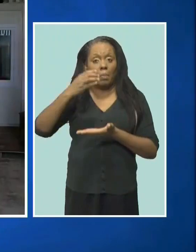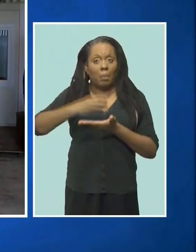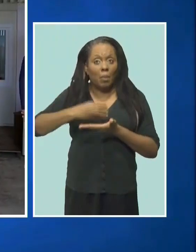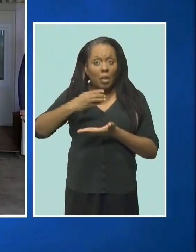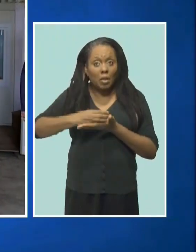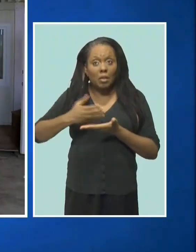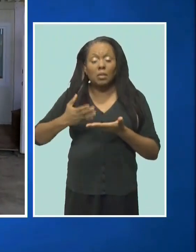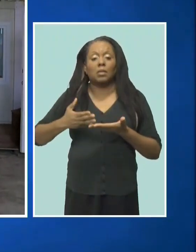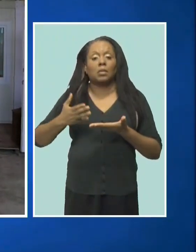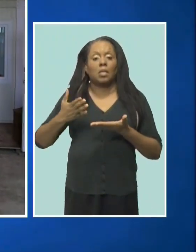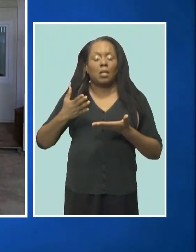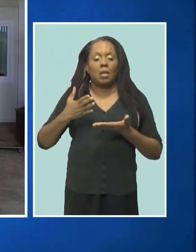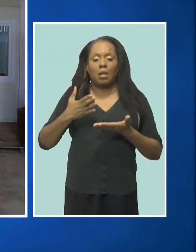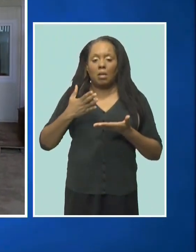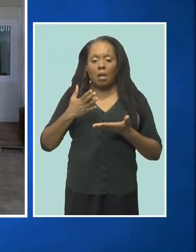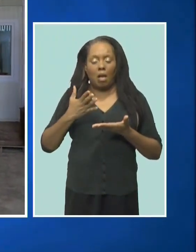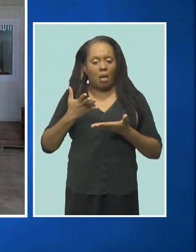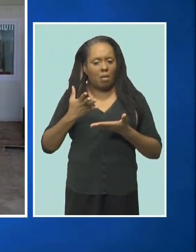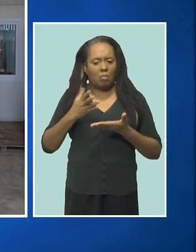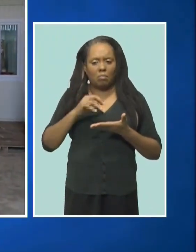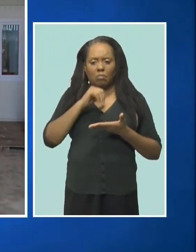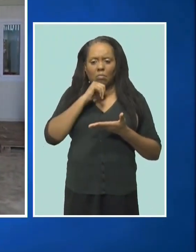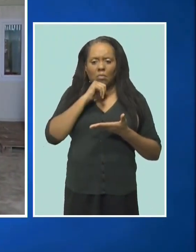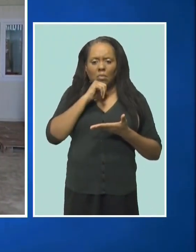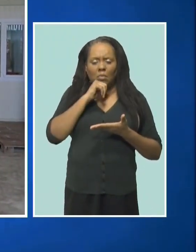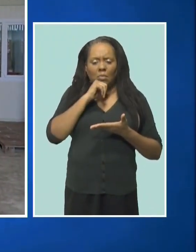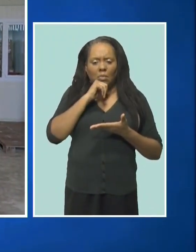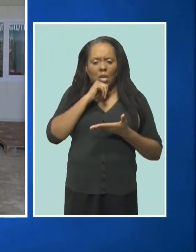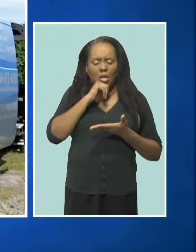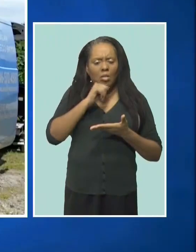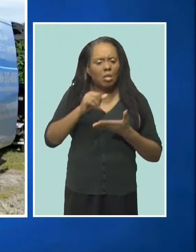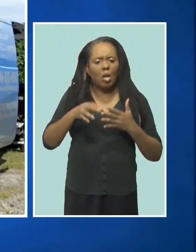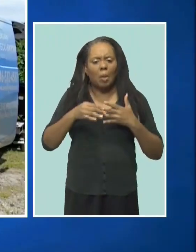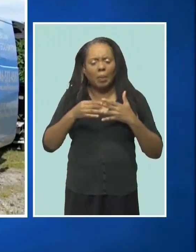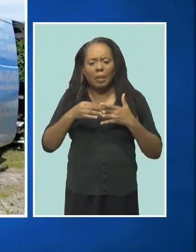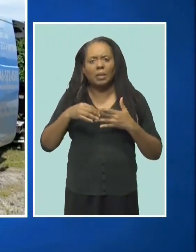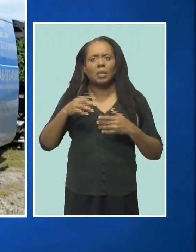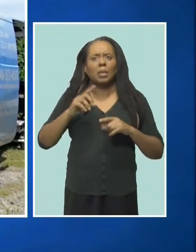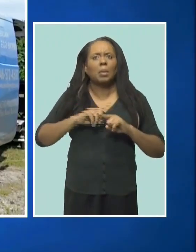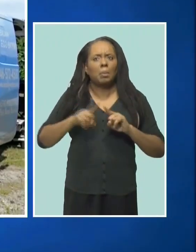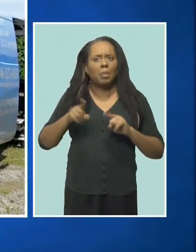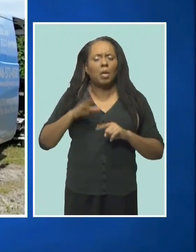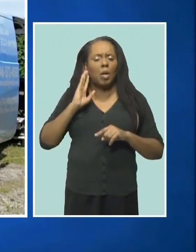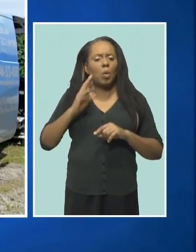which is then delivered using either our electric van or other delivery van.